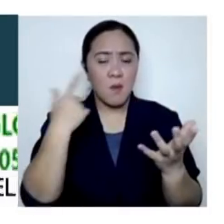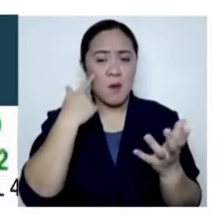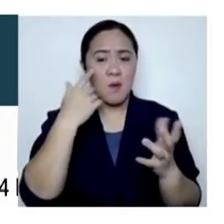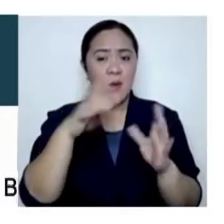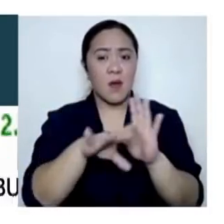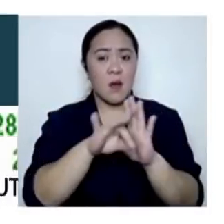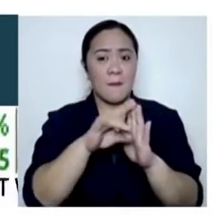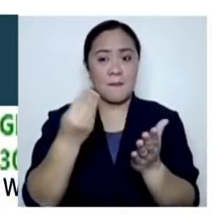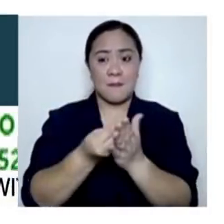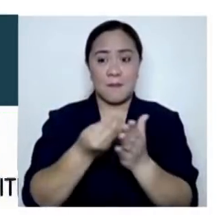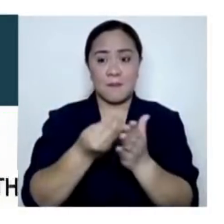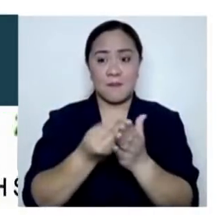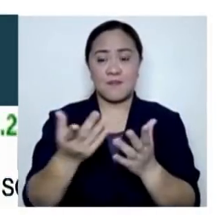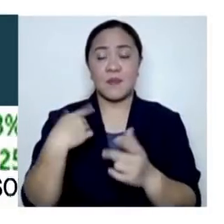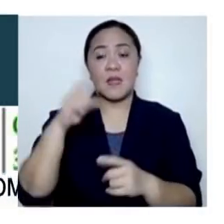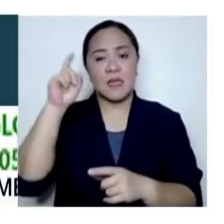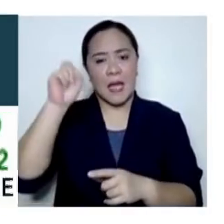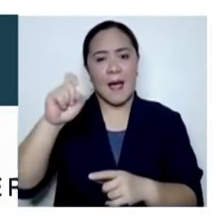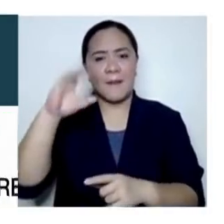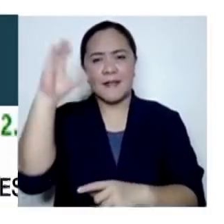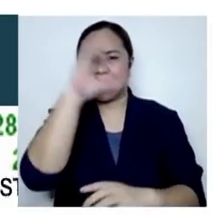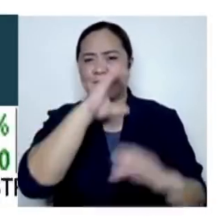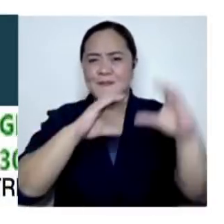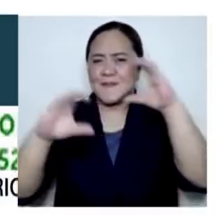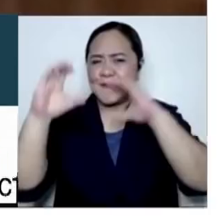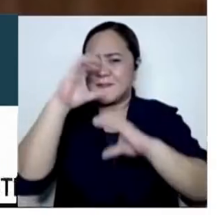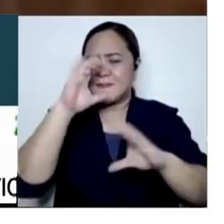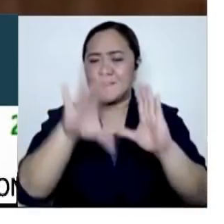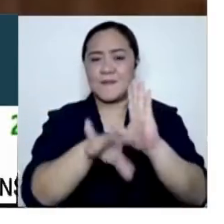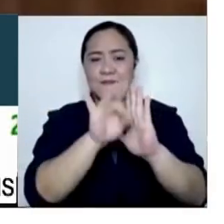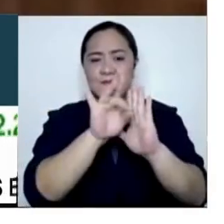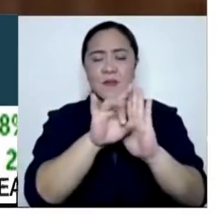that was loaned? Because you have to find out where these people are getting their money.